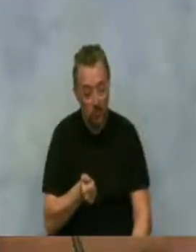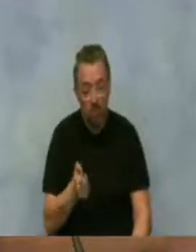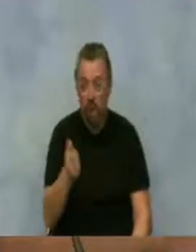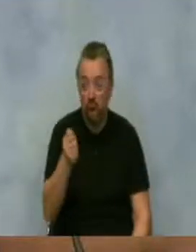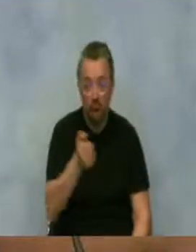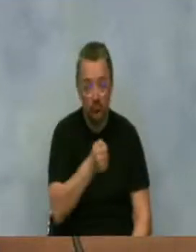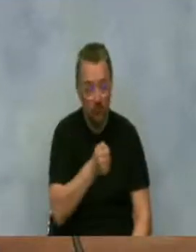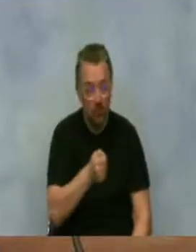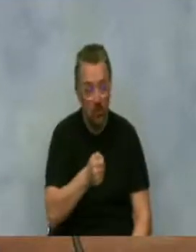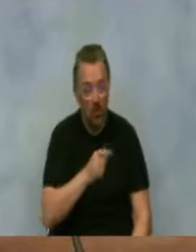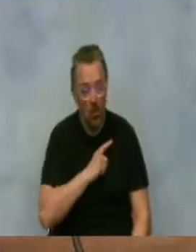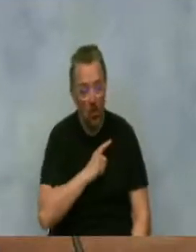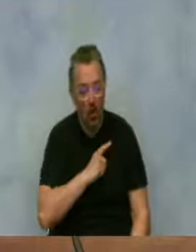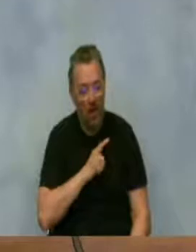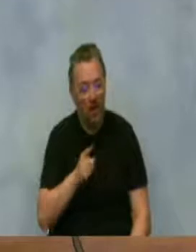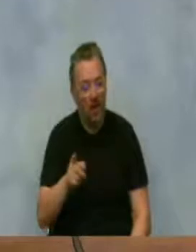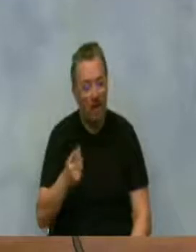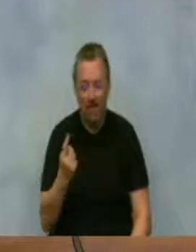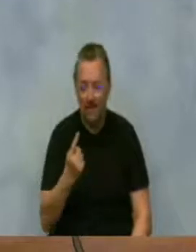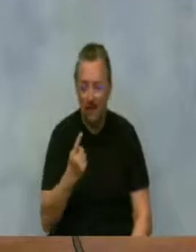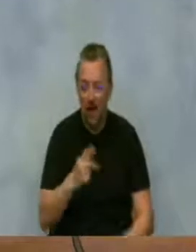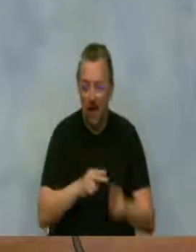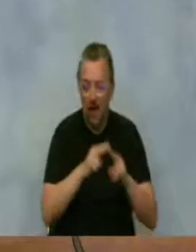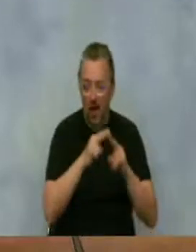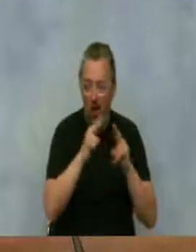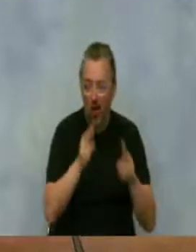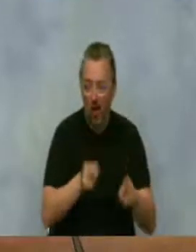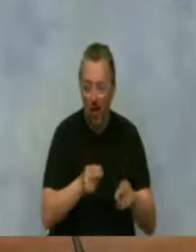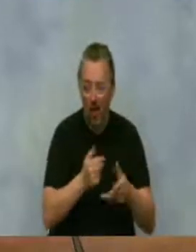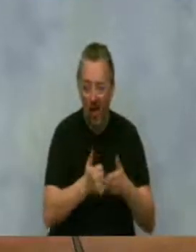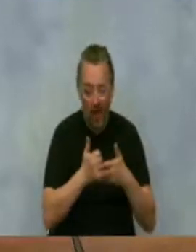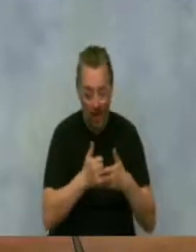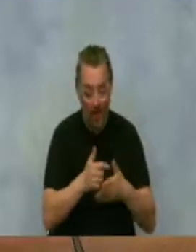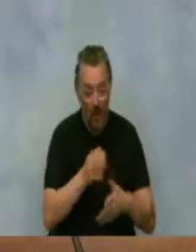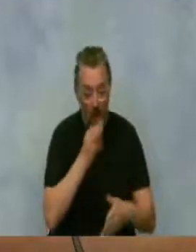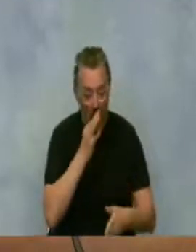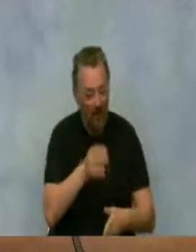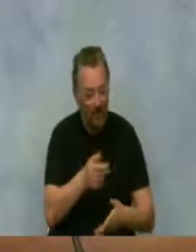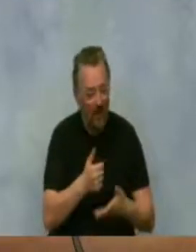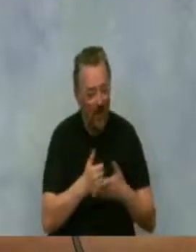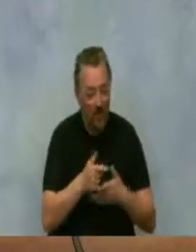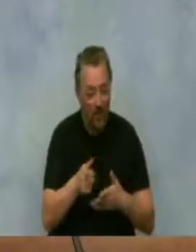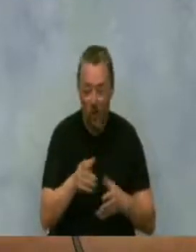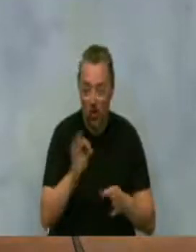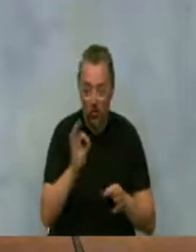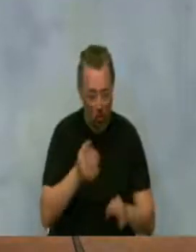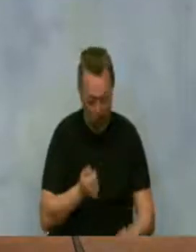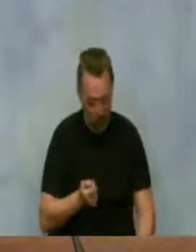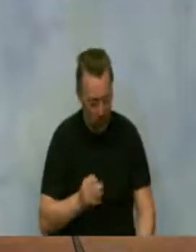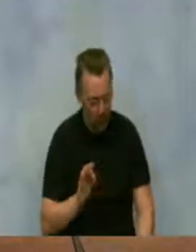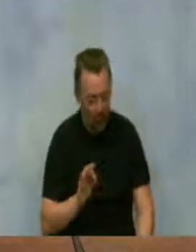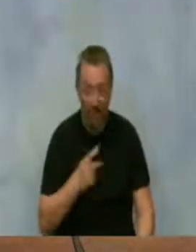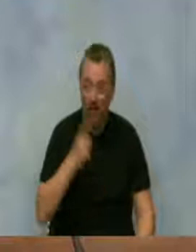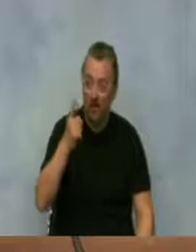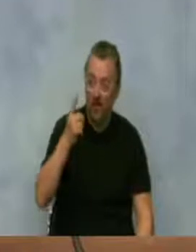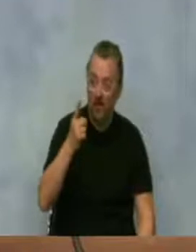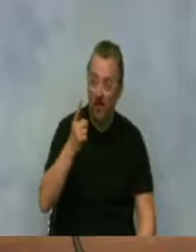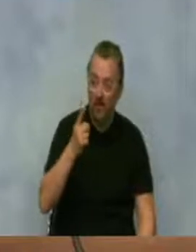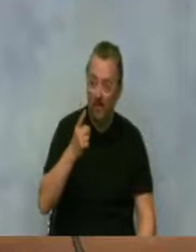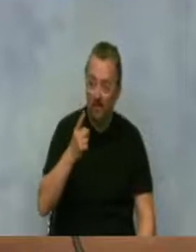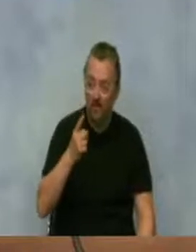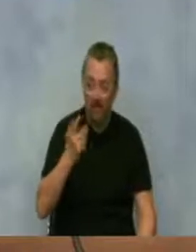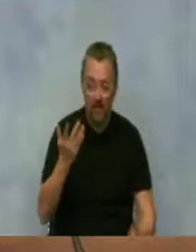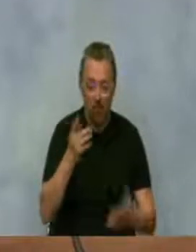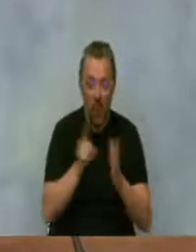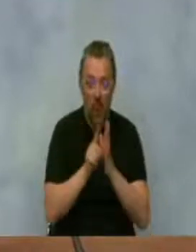is it's been highlighted by some home helps who have been asked by elderly people who haven't got a remote control to turn off their